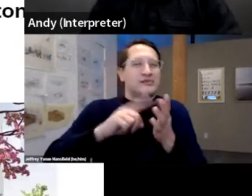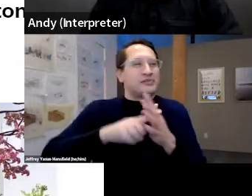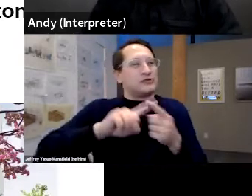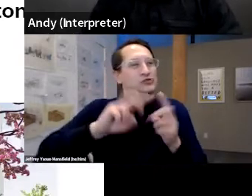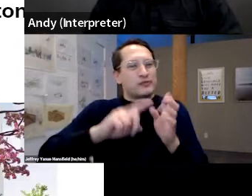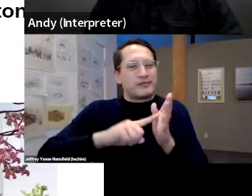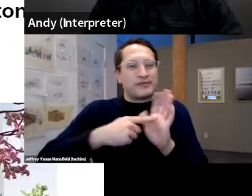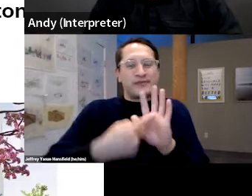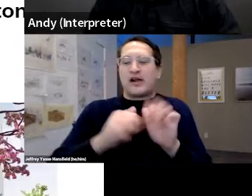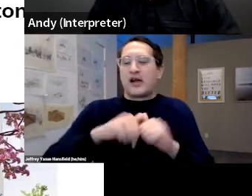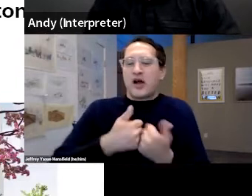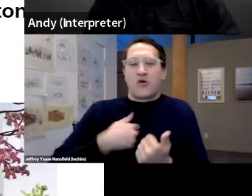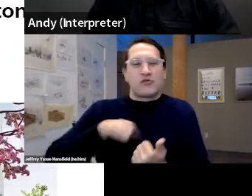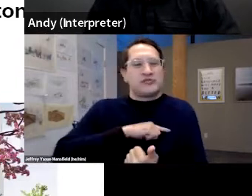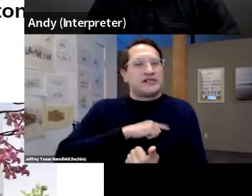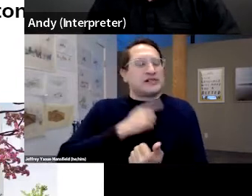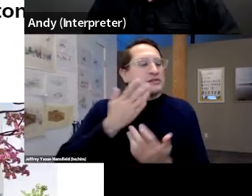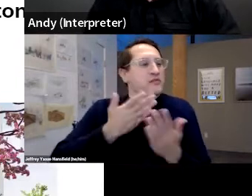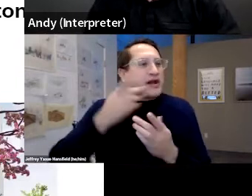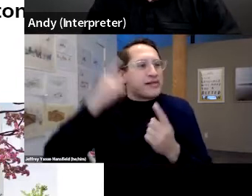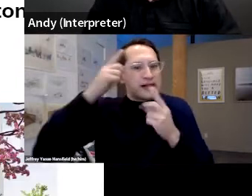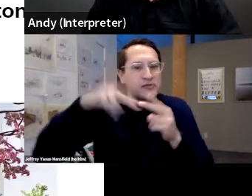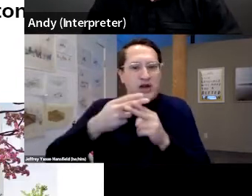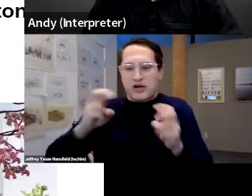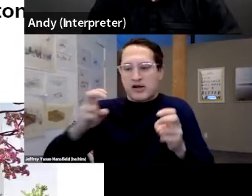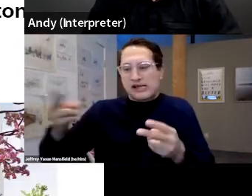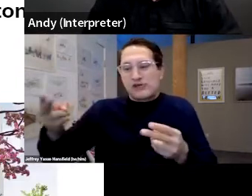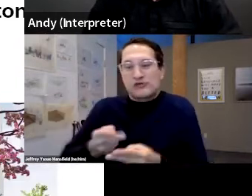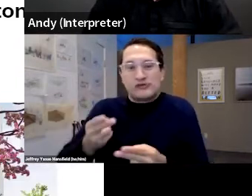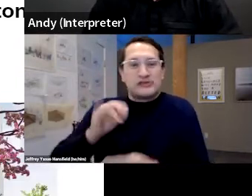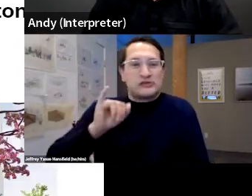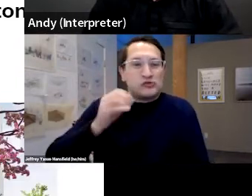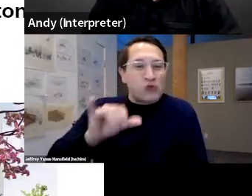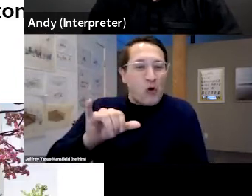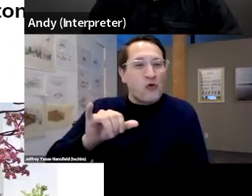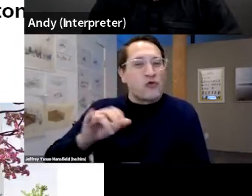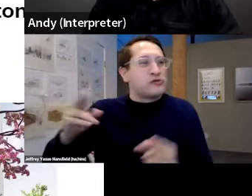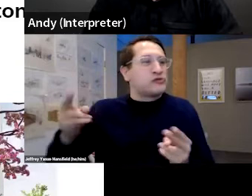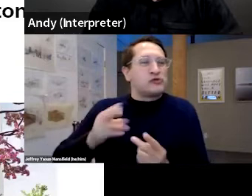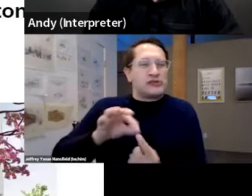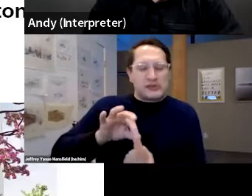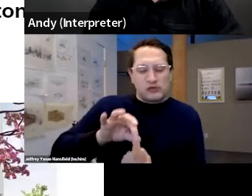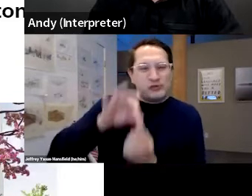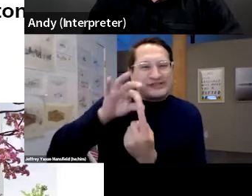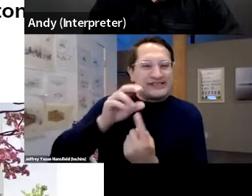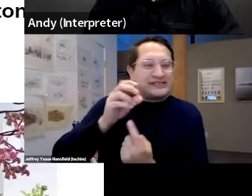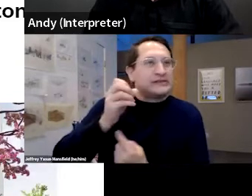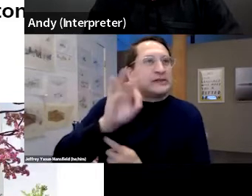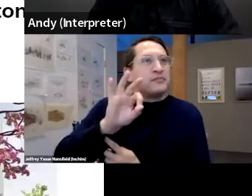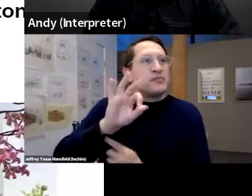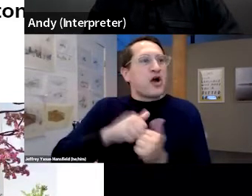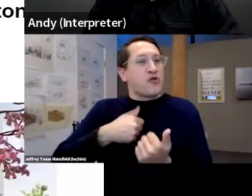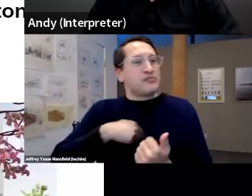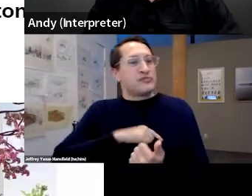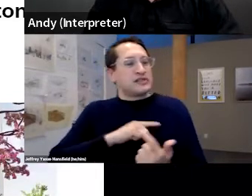So that starts to reflect how we think through the introduction of joy,